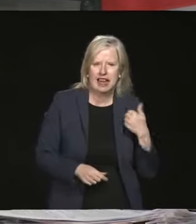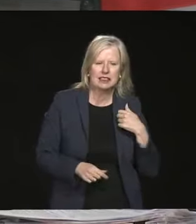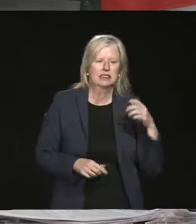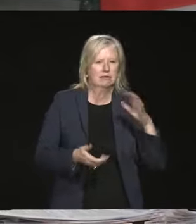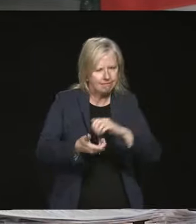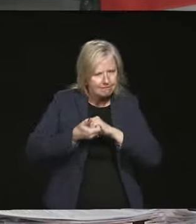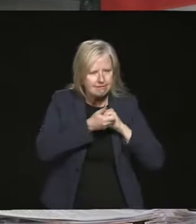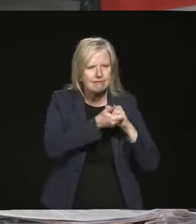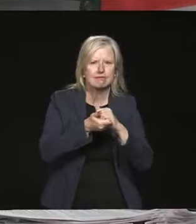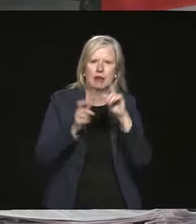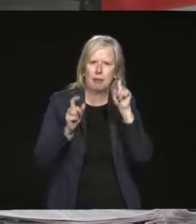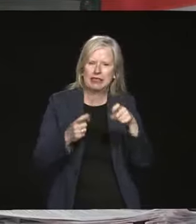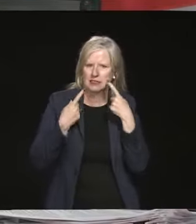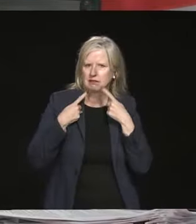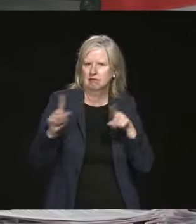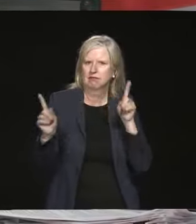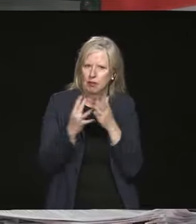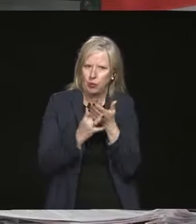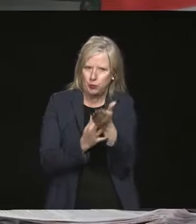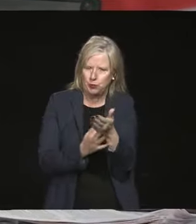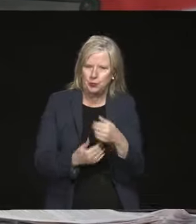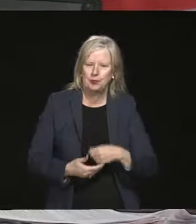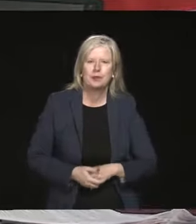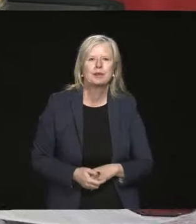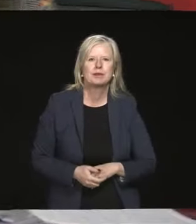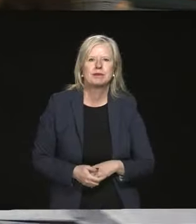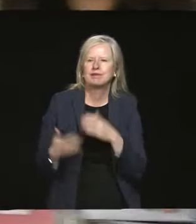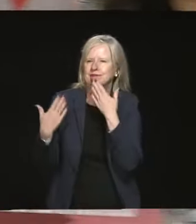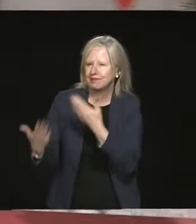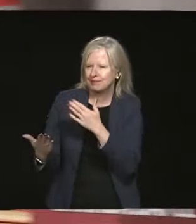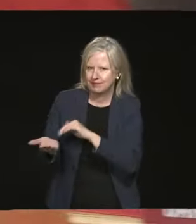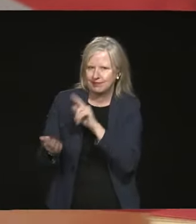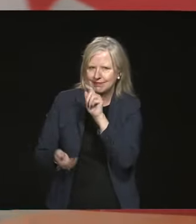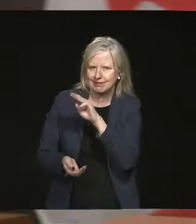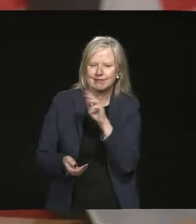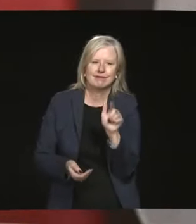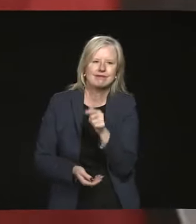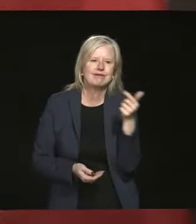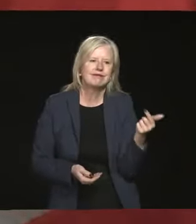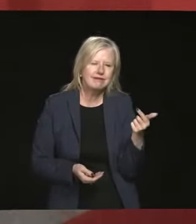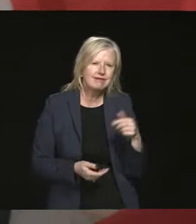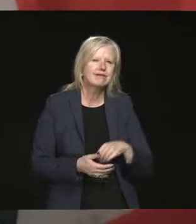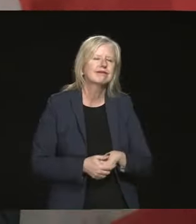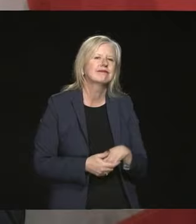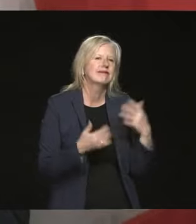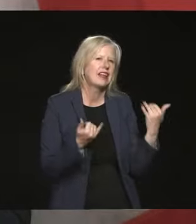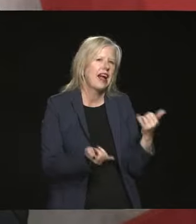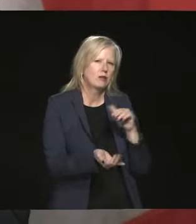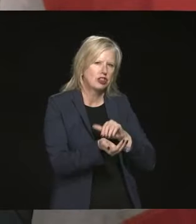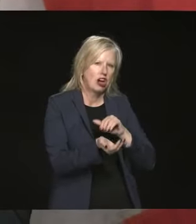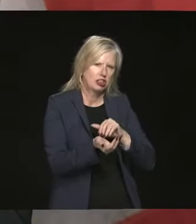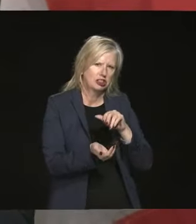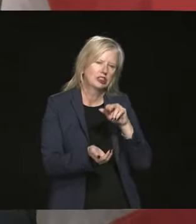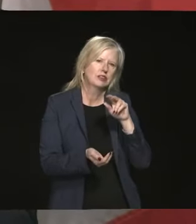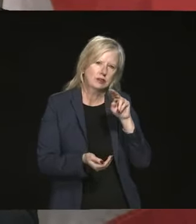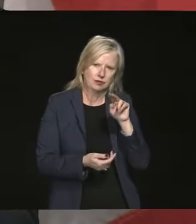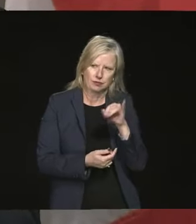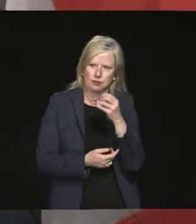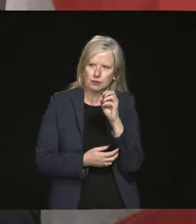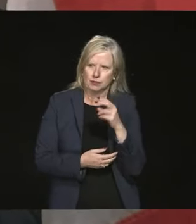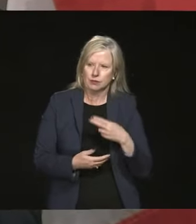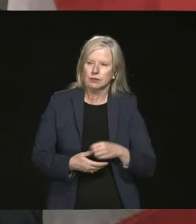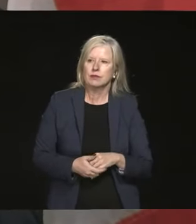Thank you very much, Dr. Tam. Et maintenant, je donne la parole au Dr. Howard New. I will now give the floor to Dr. Howard Ng. Merci et bonjour.